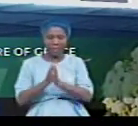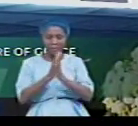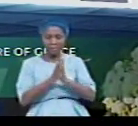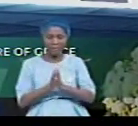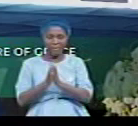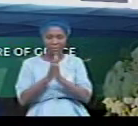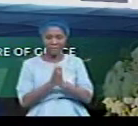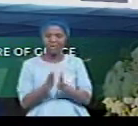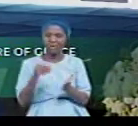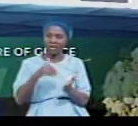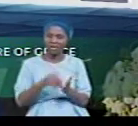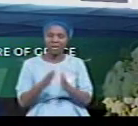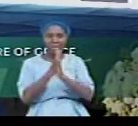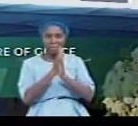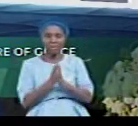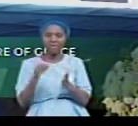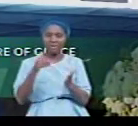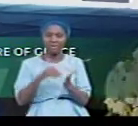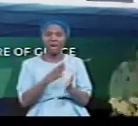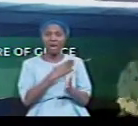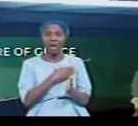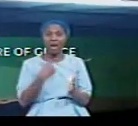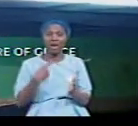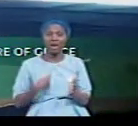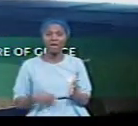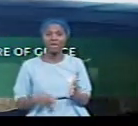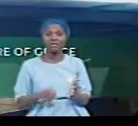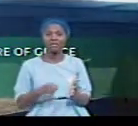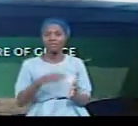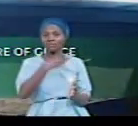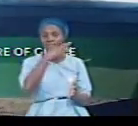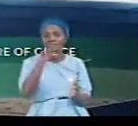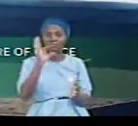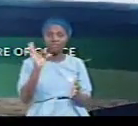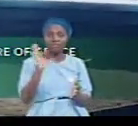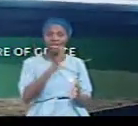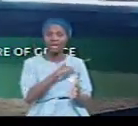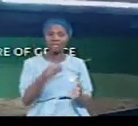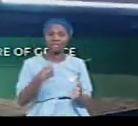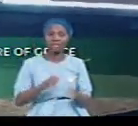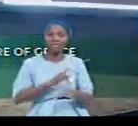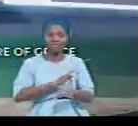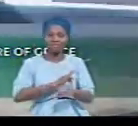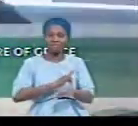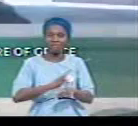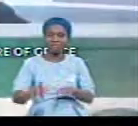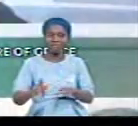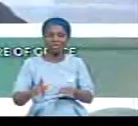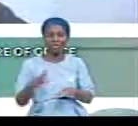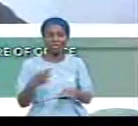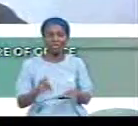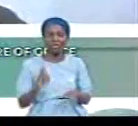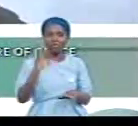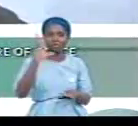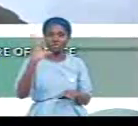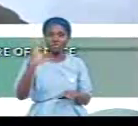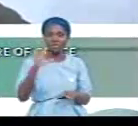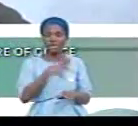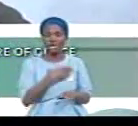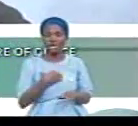He has prayed, and the famine of 3.5 years has not come to an